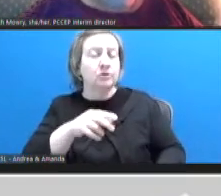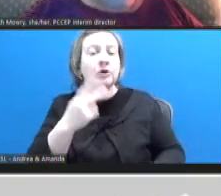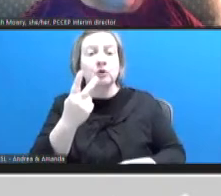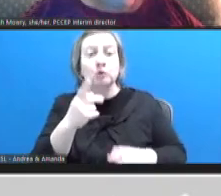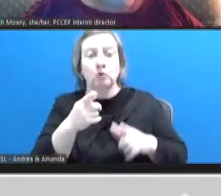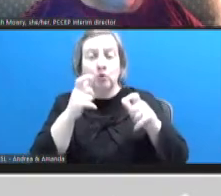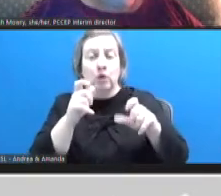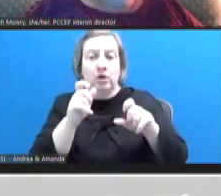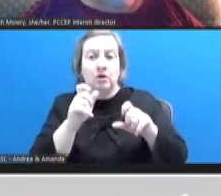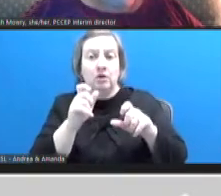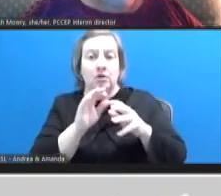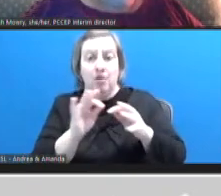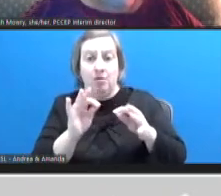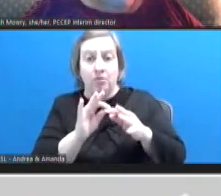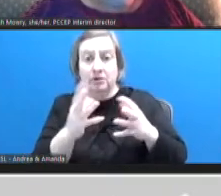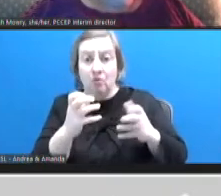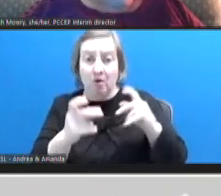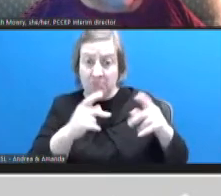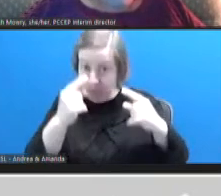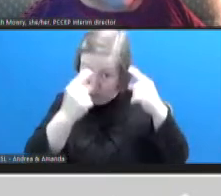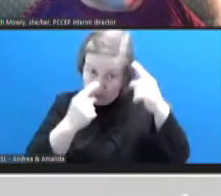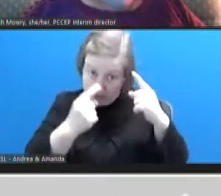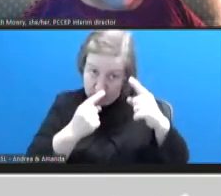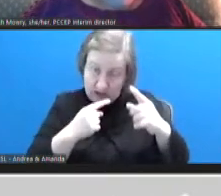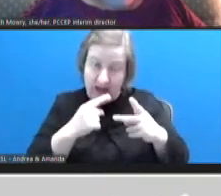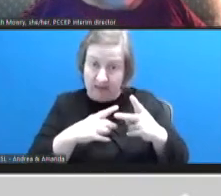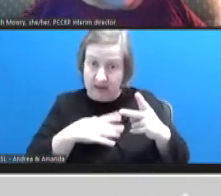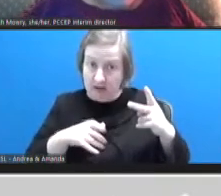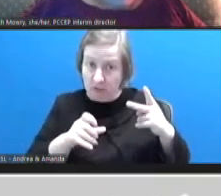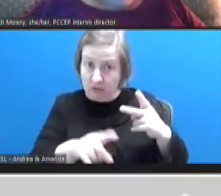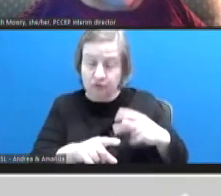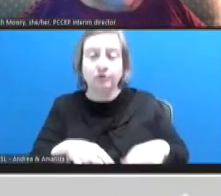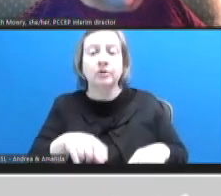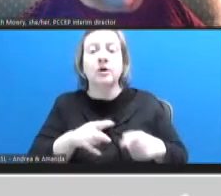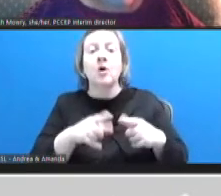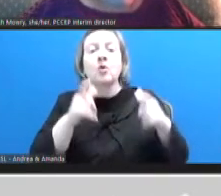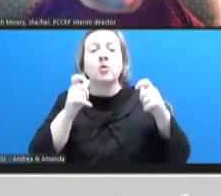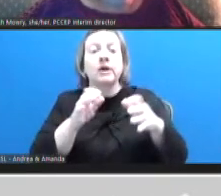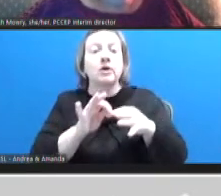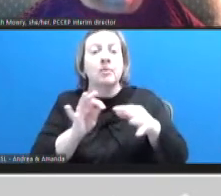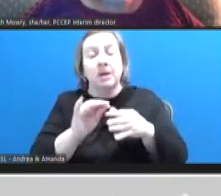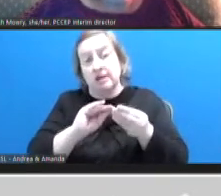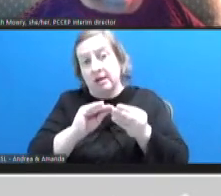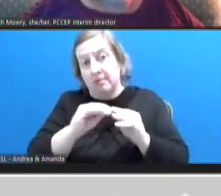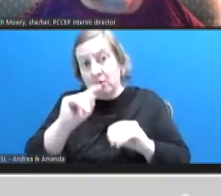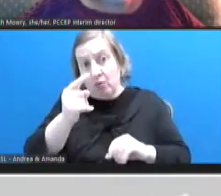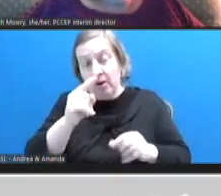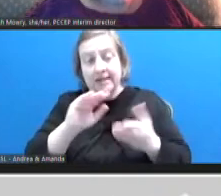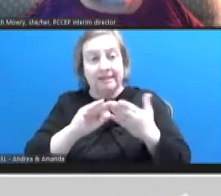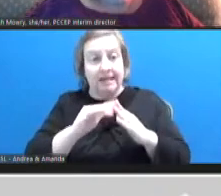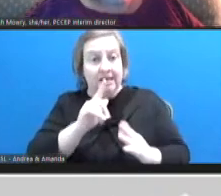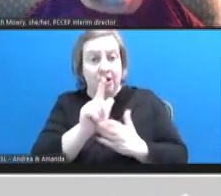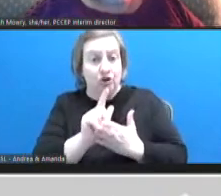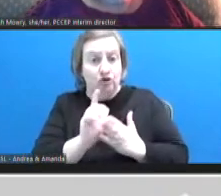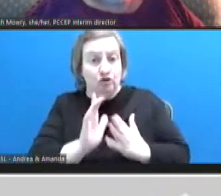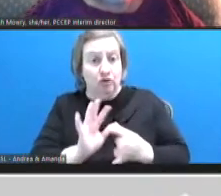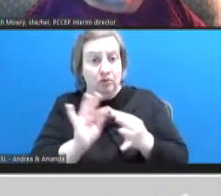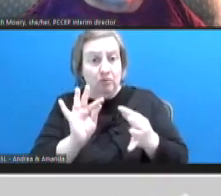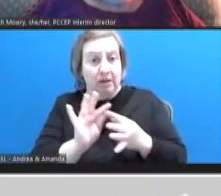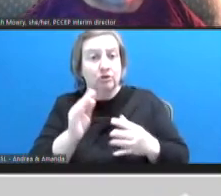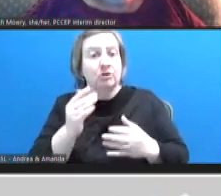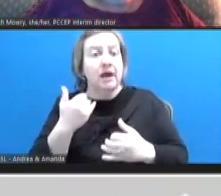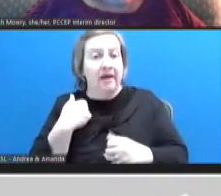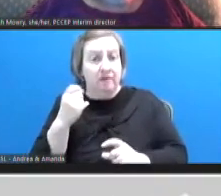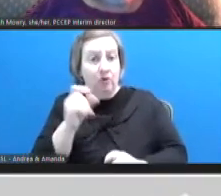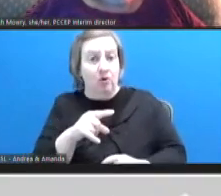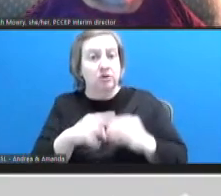want folks to think about, and then my question. So quick comments. Number one, the city attorney mentioned that there's been a question